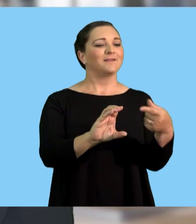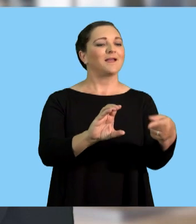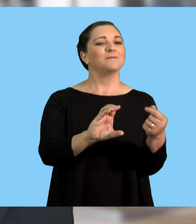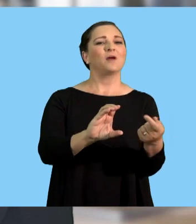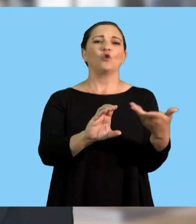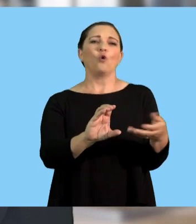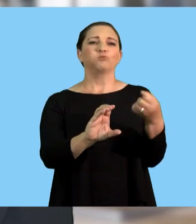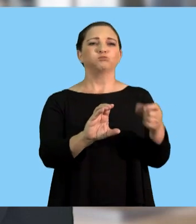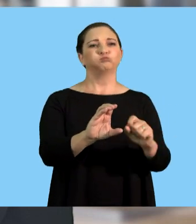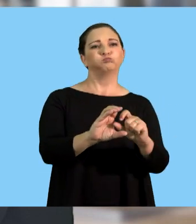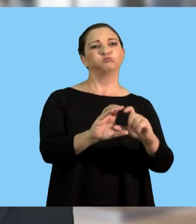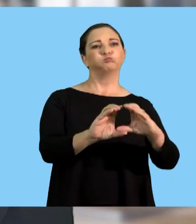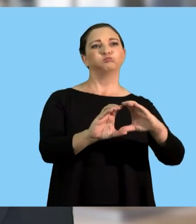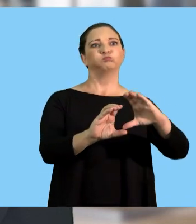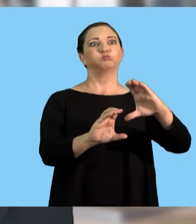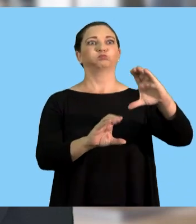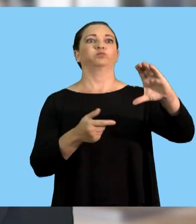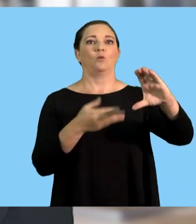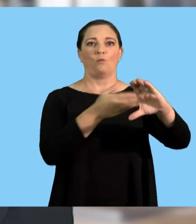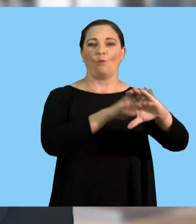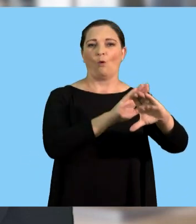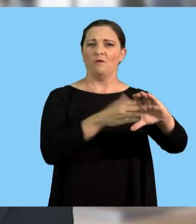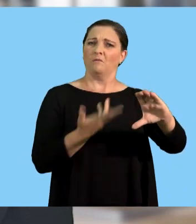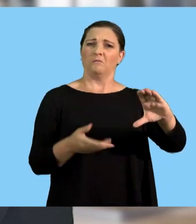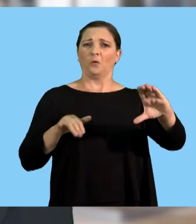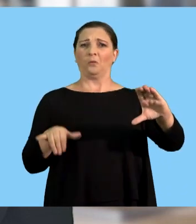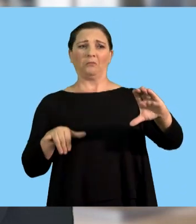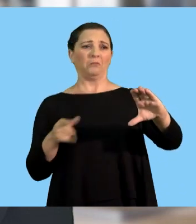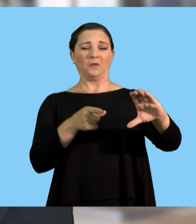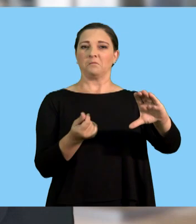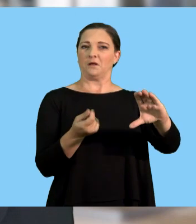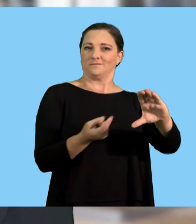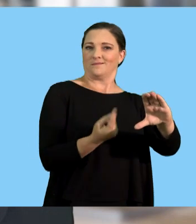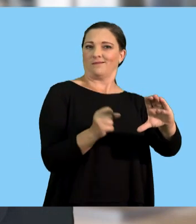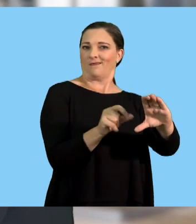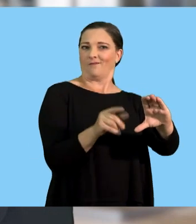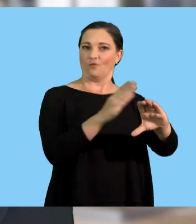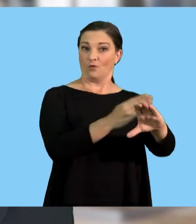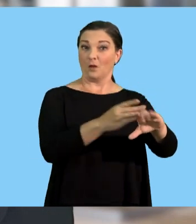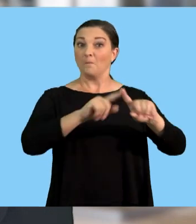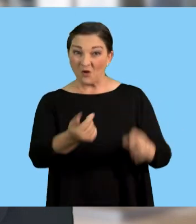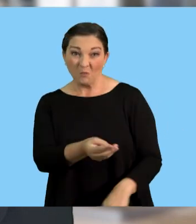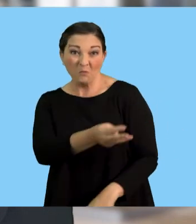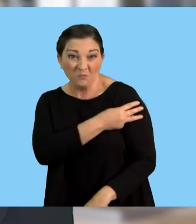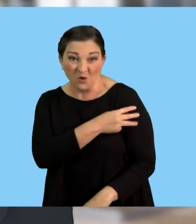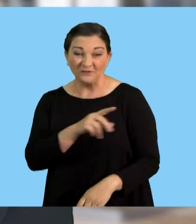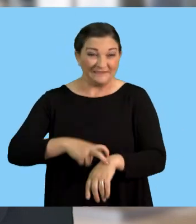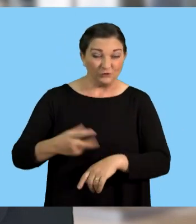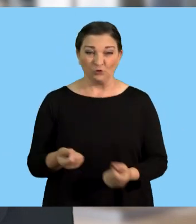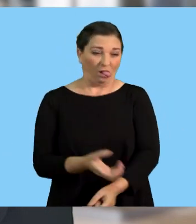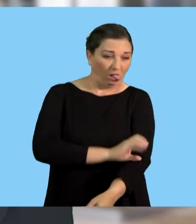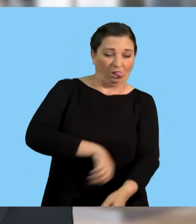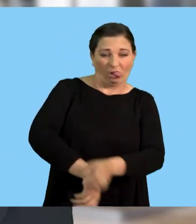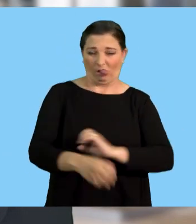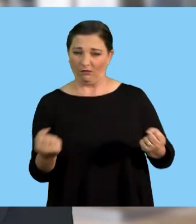who just use money, put it into the company, and make the money to work for them. But bosses are the individuals who will be running the